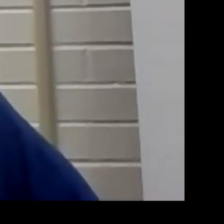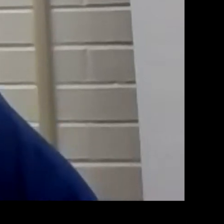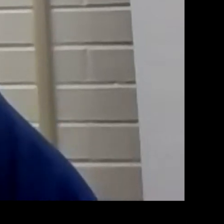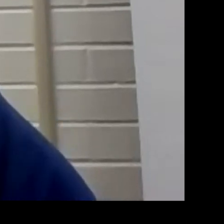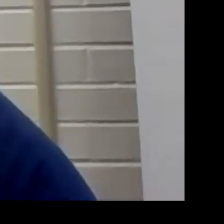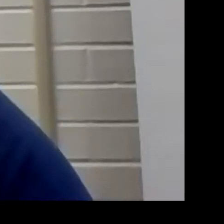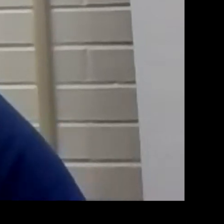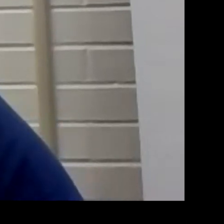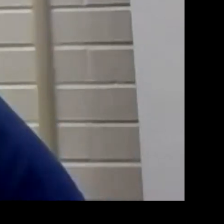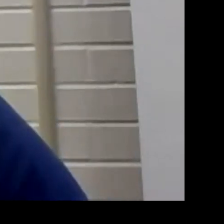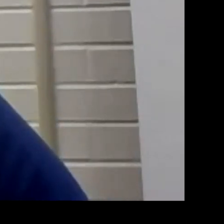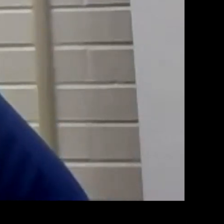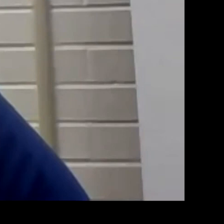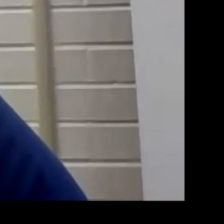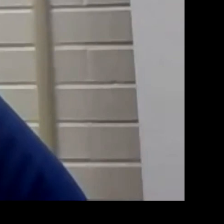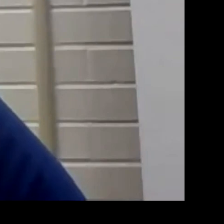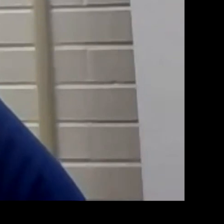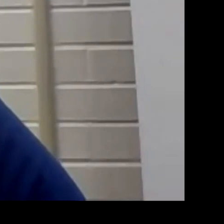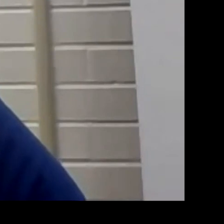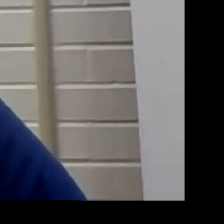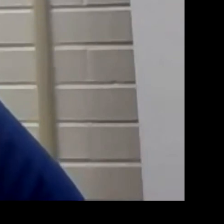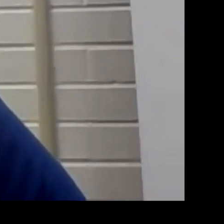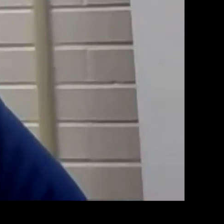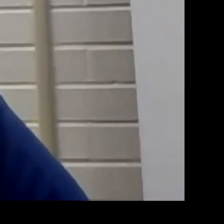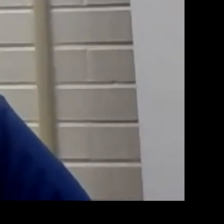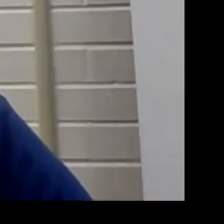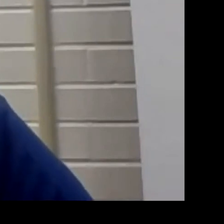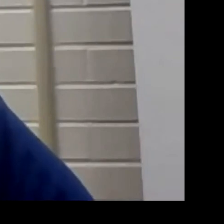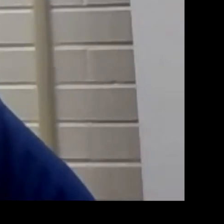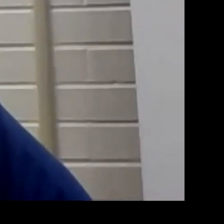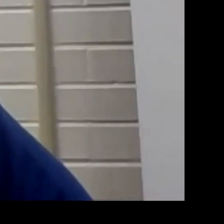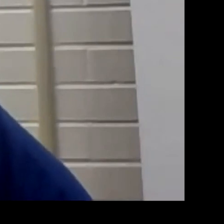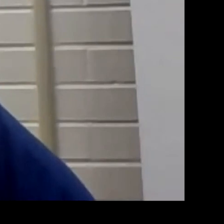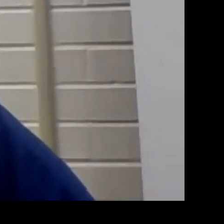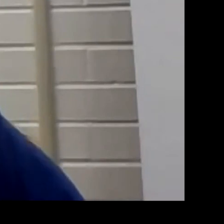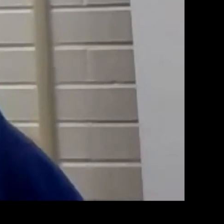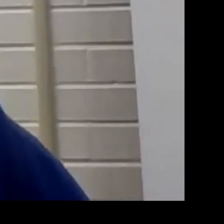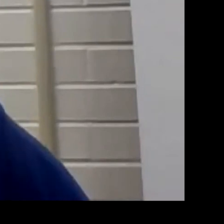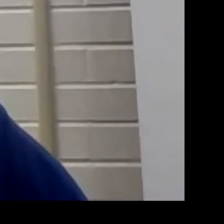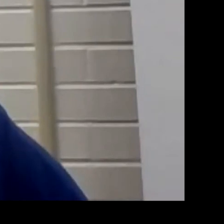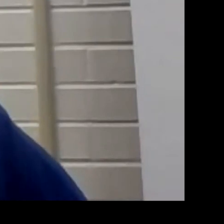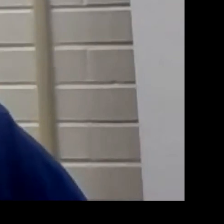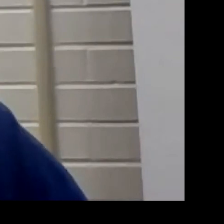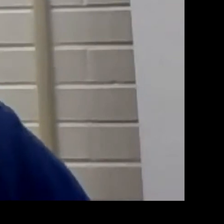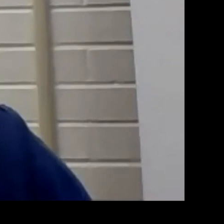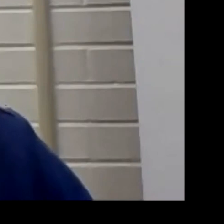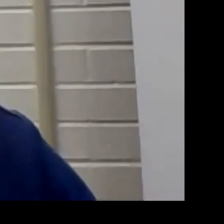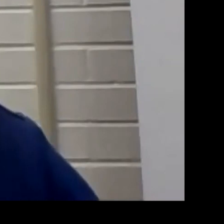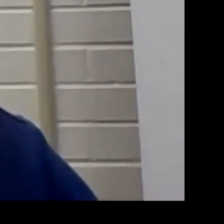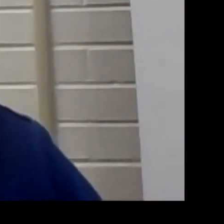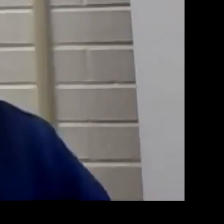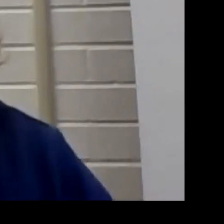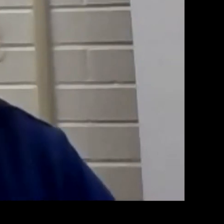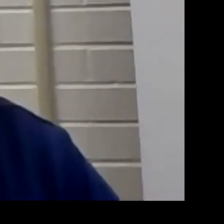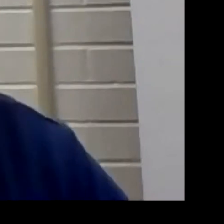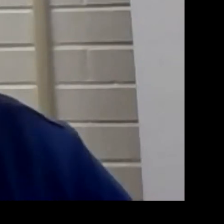Eichenberg for pushing forward with the report card. I think back to when we first started talking about that, you